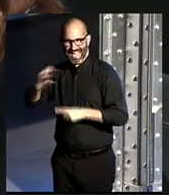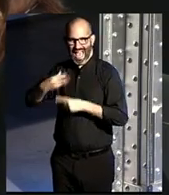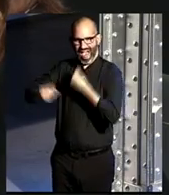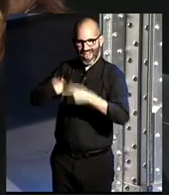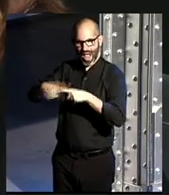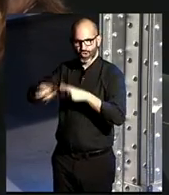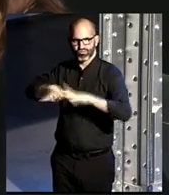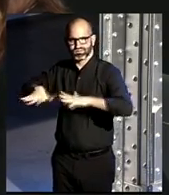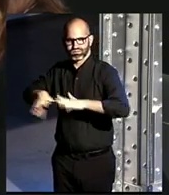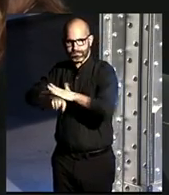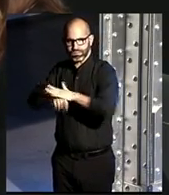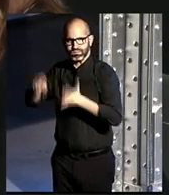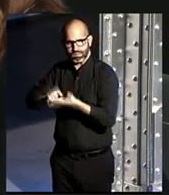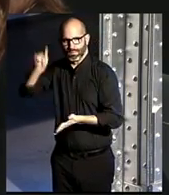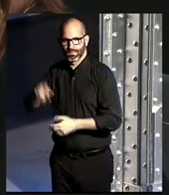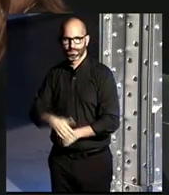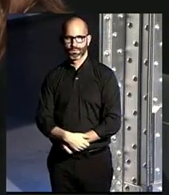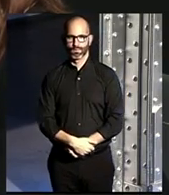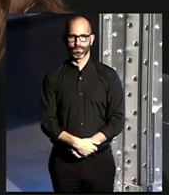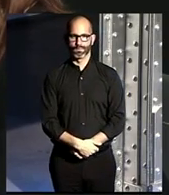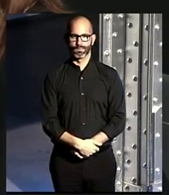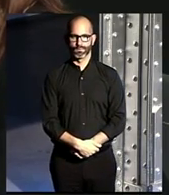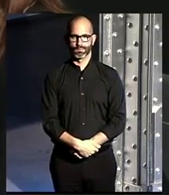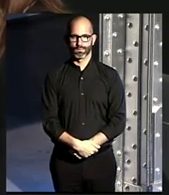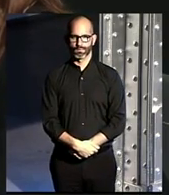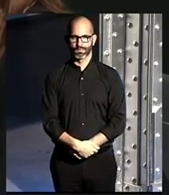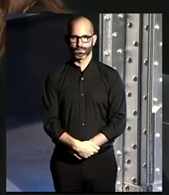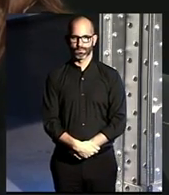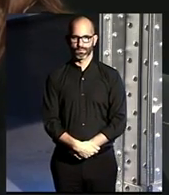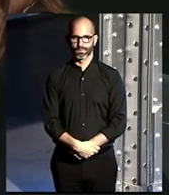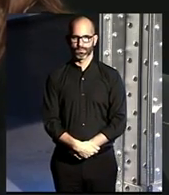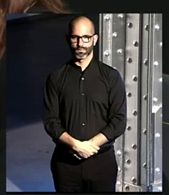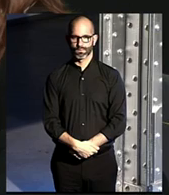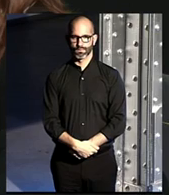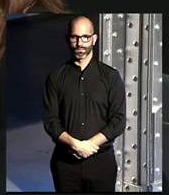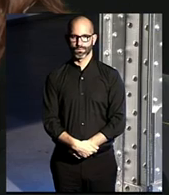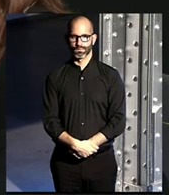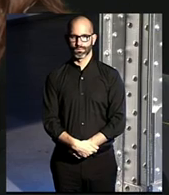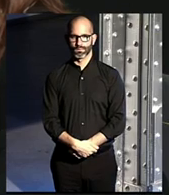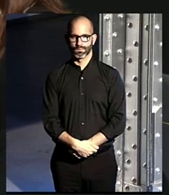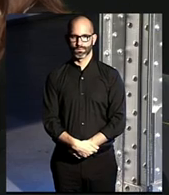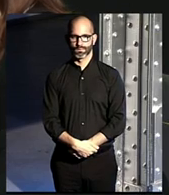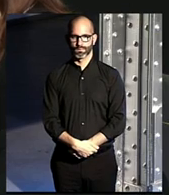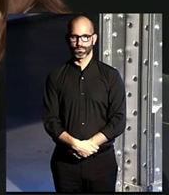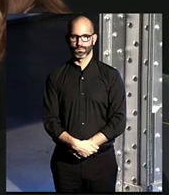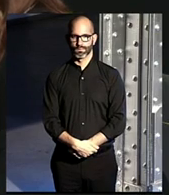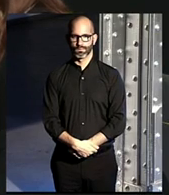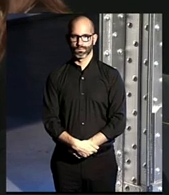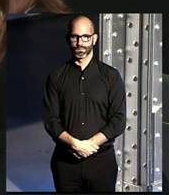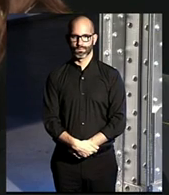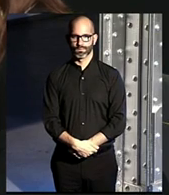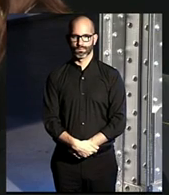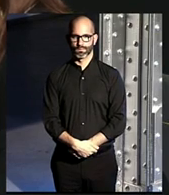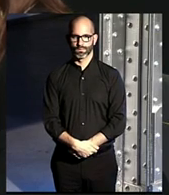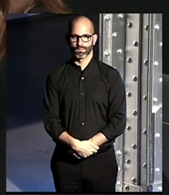In 1920, he published a huge book called Outline of History. And